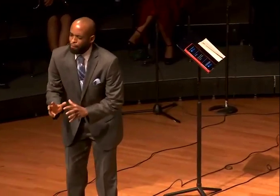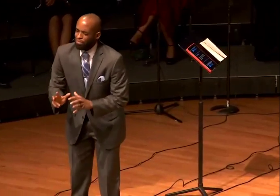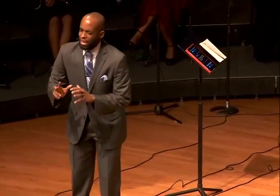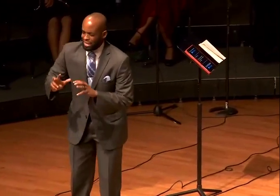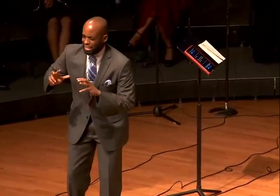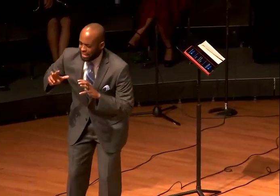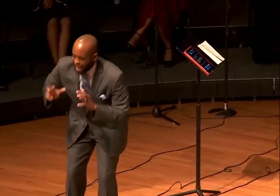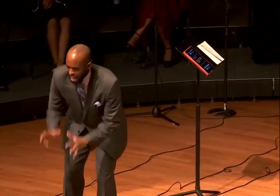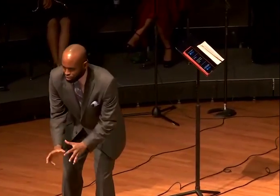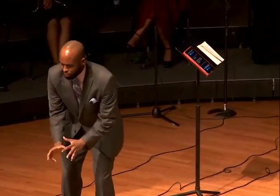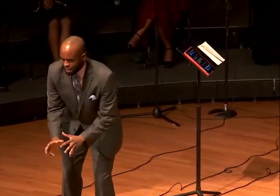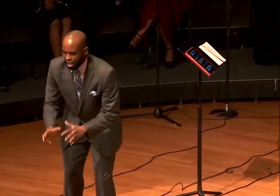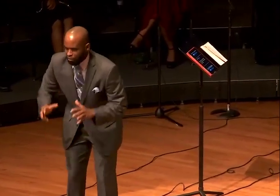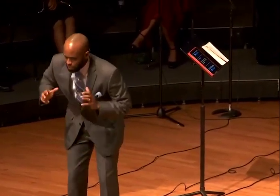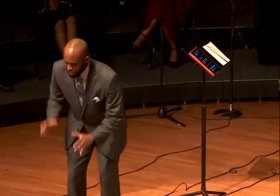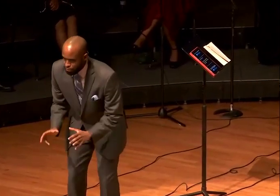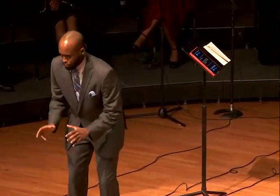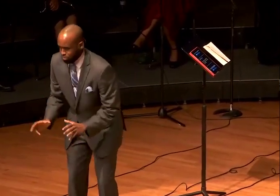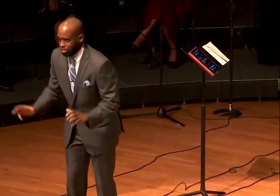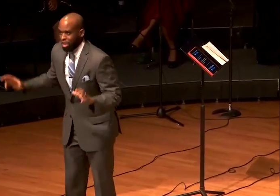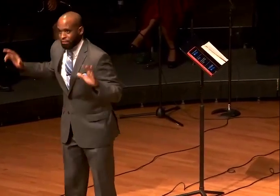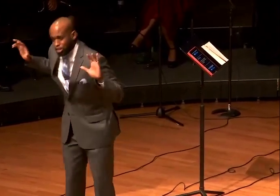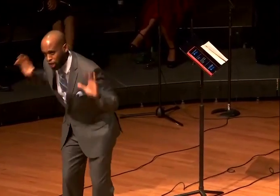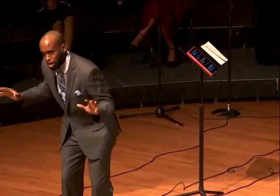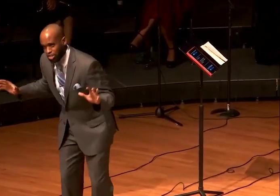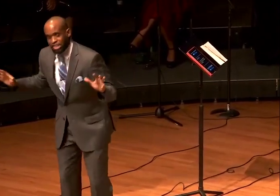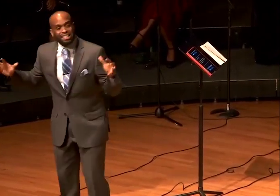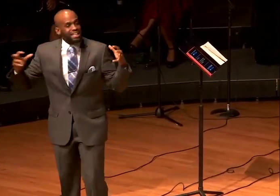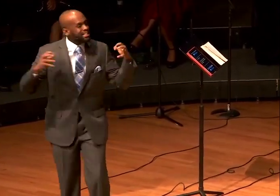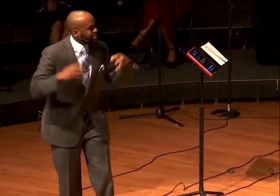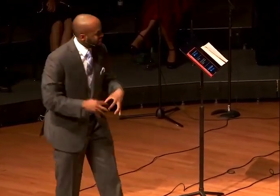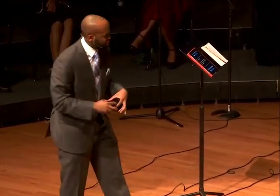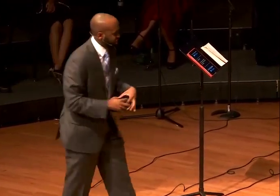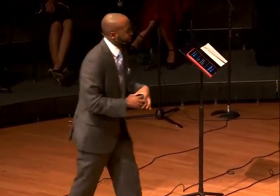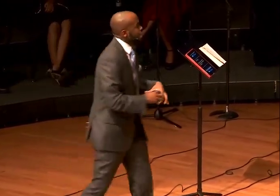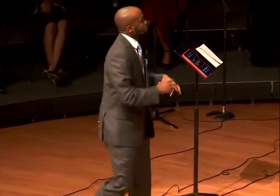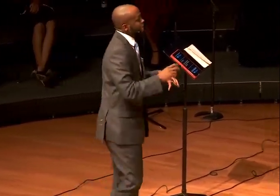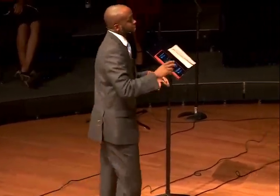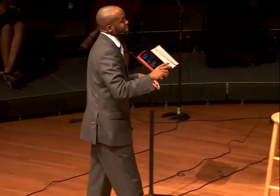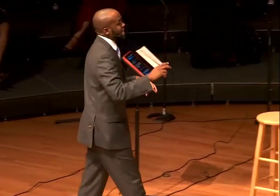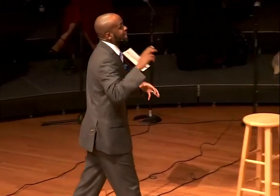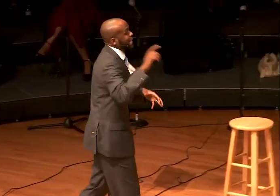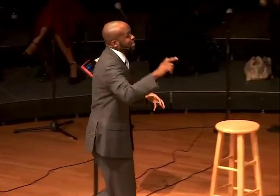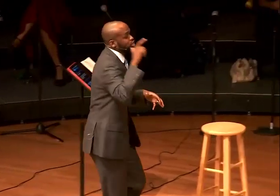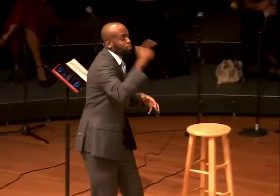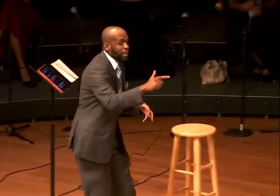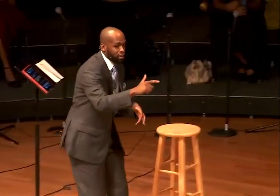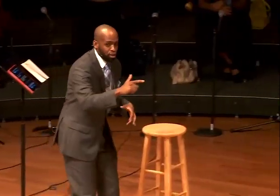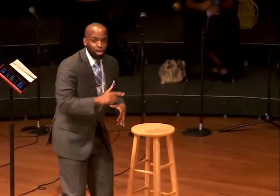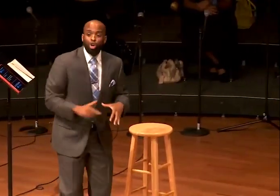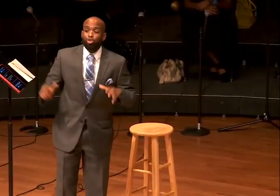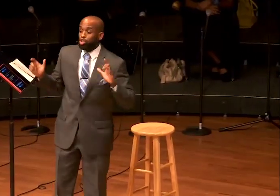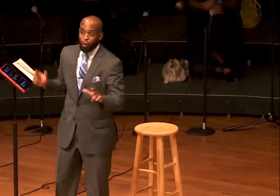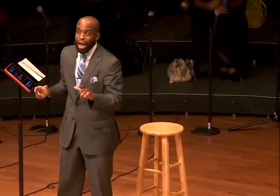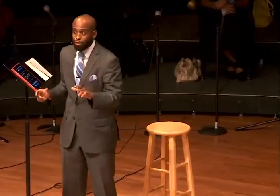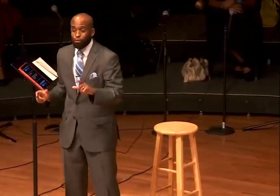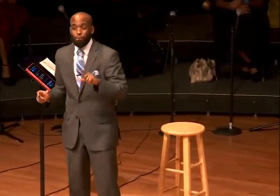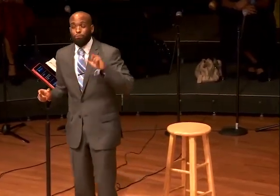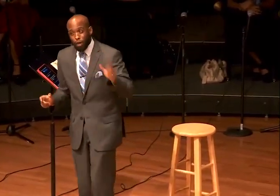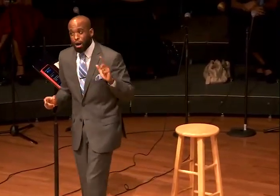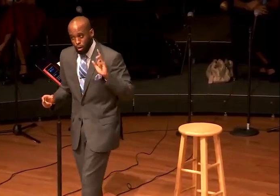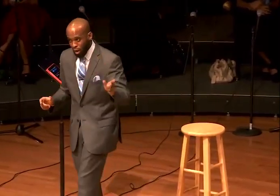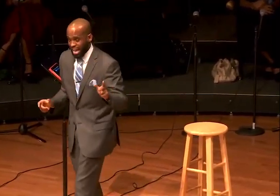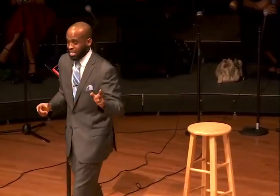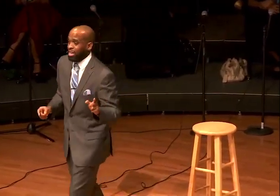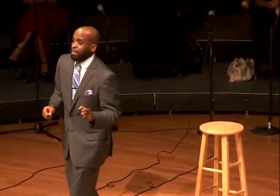now. There is a gathering of believers. The church is in session. There is a guest speaker who's traveled